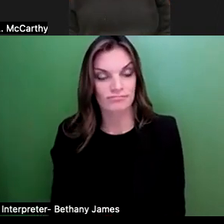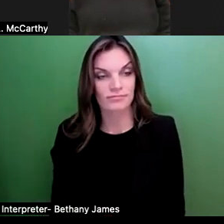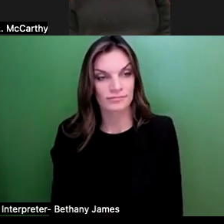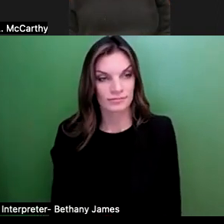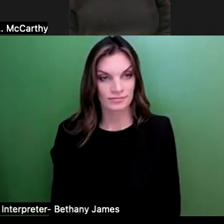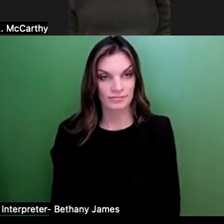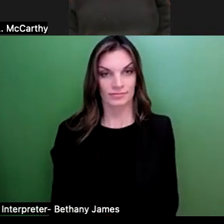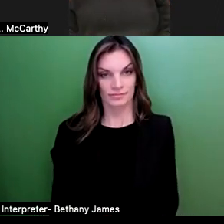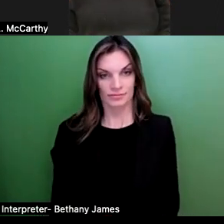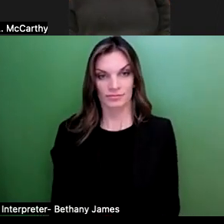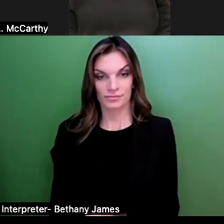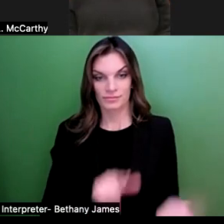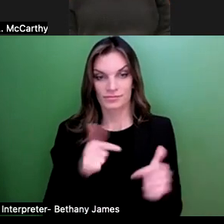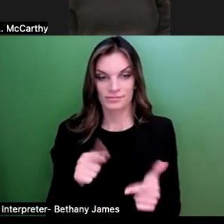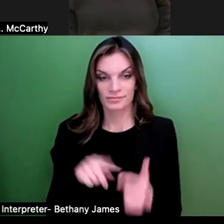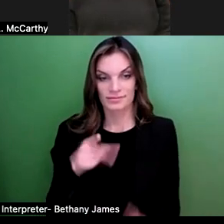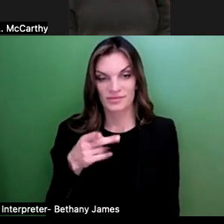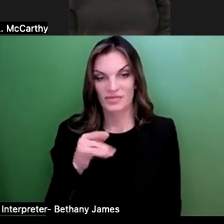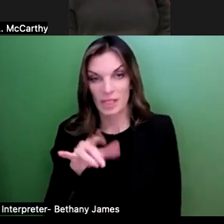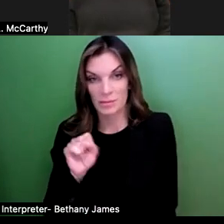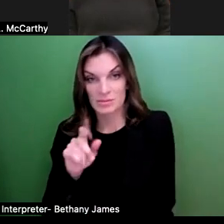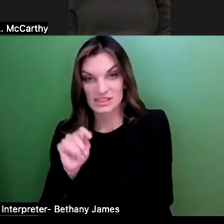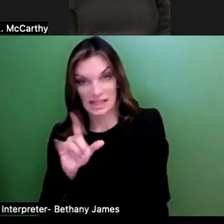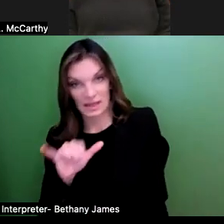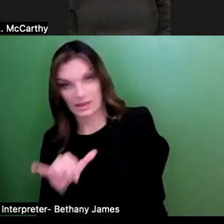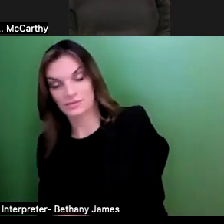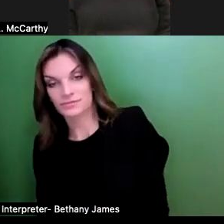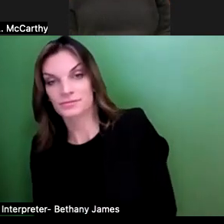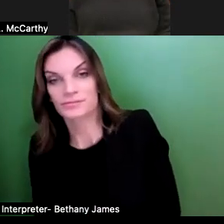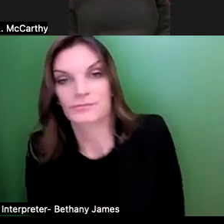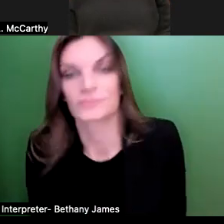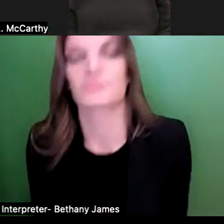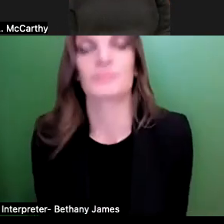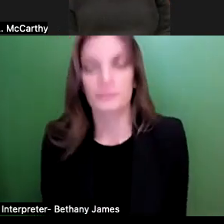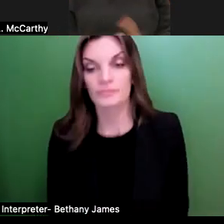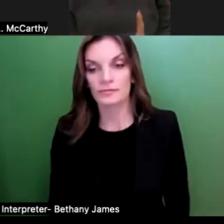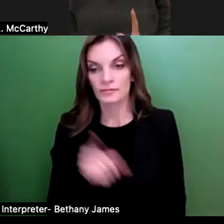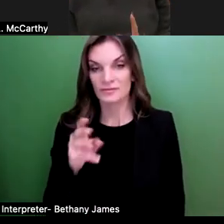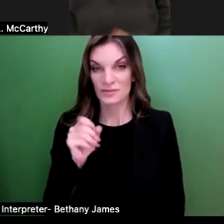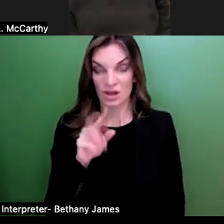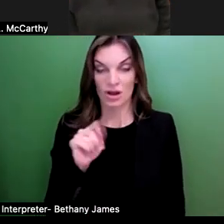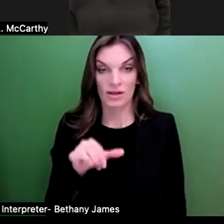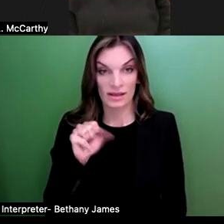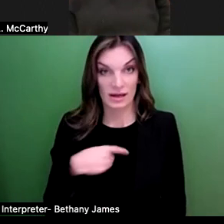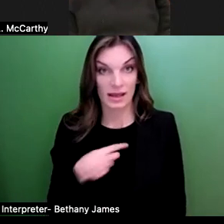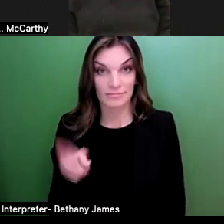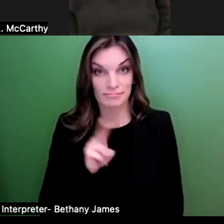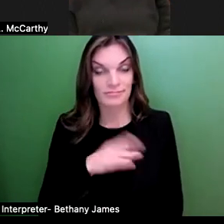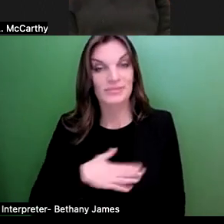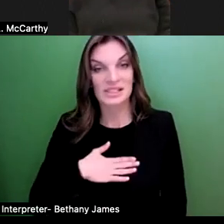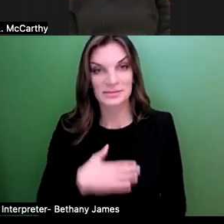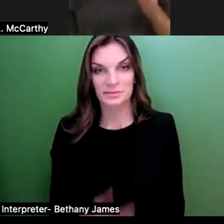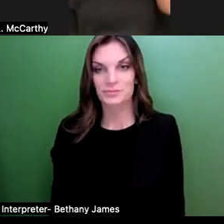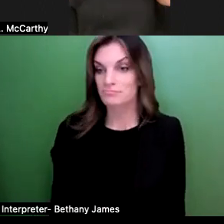And Ms. Phillips-Staley? May I provide a rebuttal? I'm sorry? May I give a rebuttal, please?